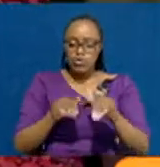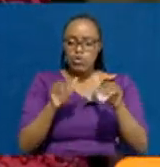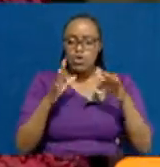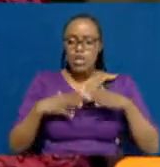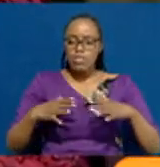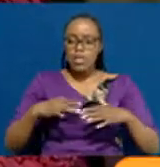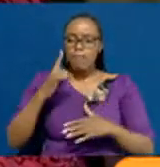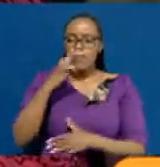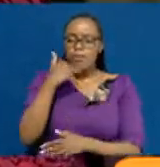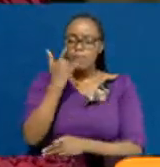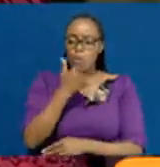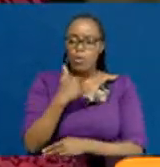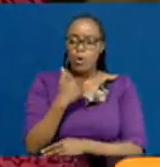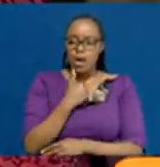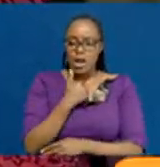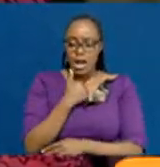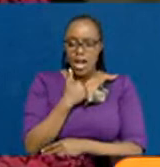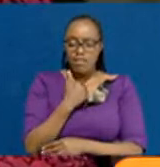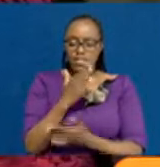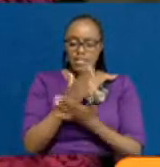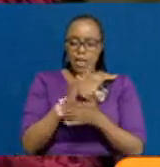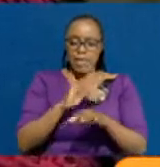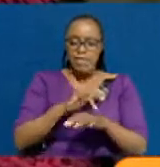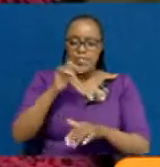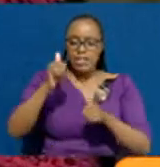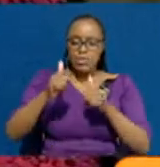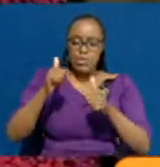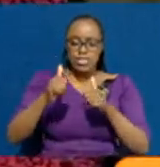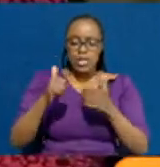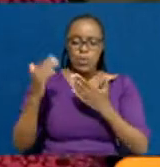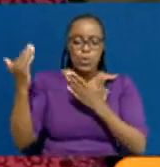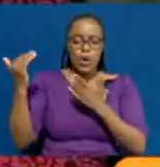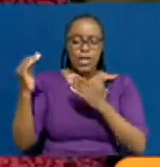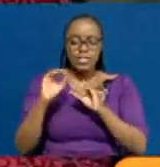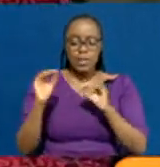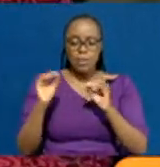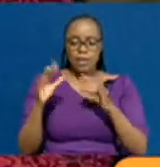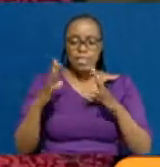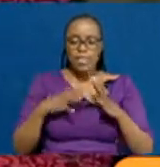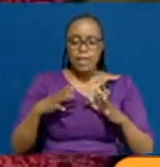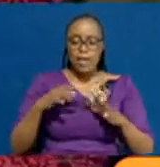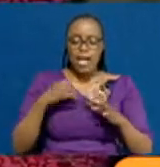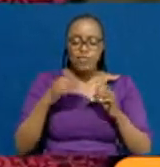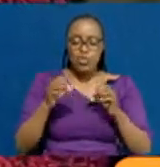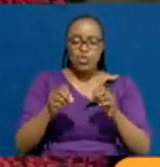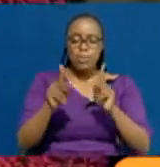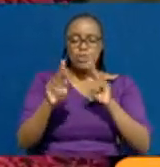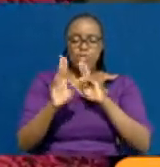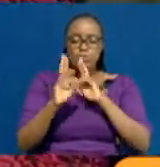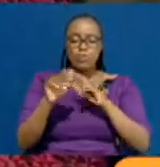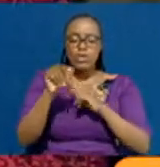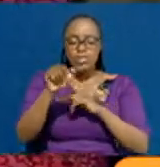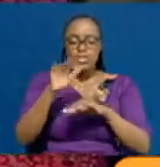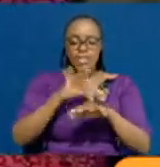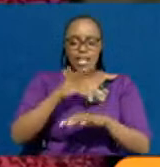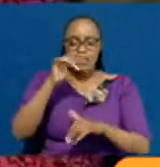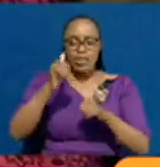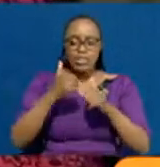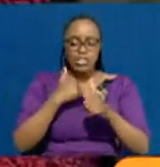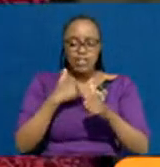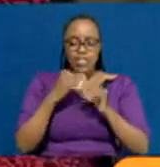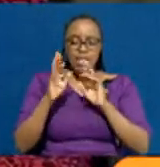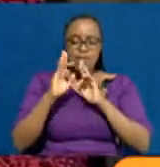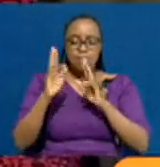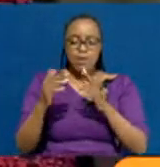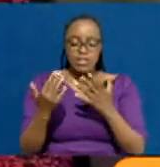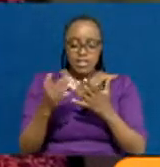who had side effects that were not expected, and people have an opportunity to report these side effects. Yeah. They can report it